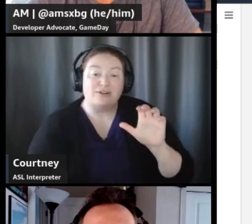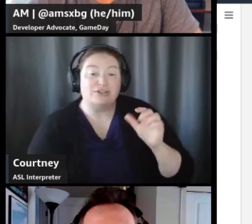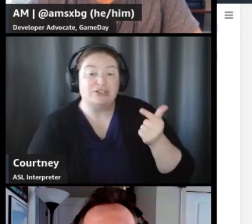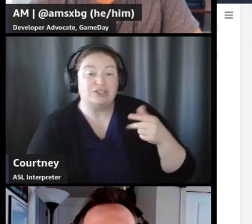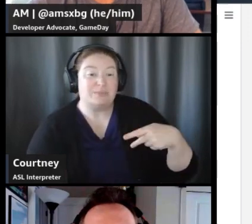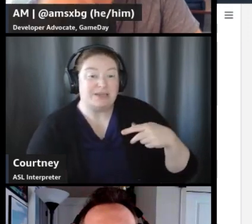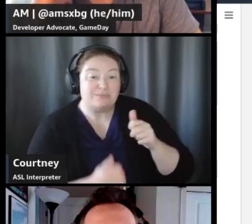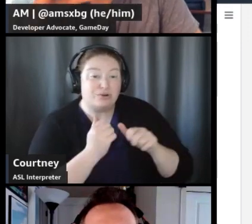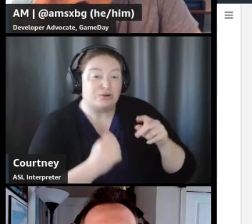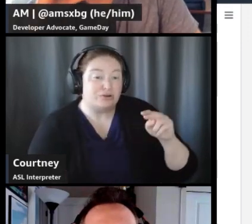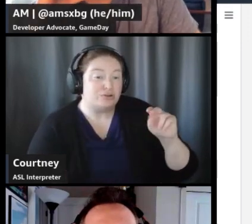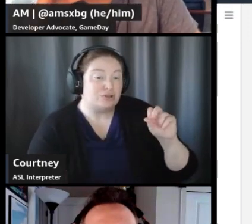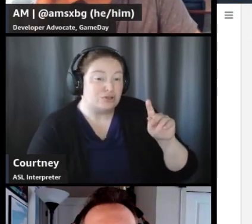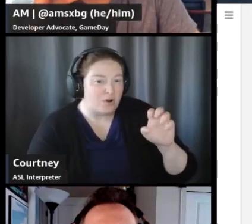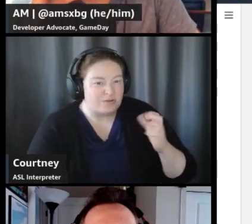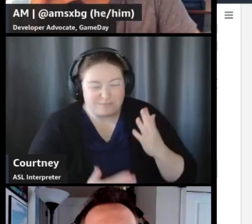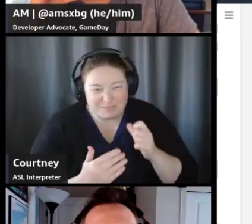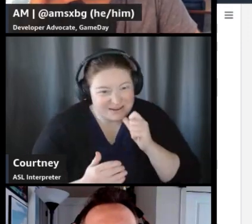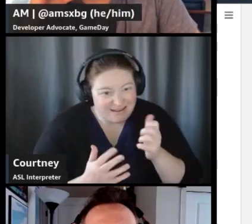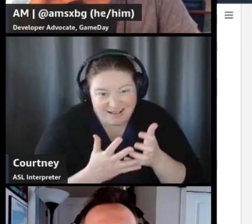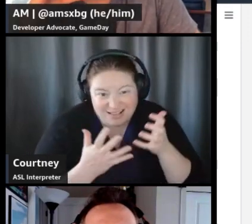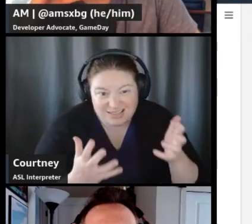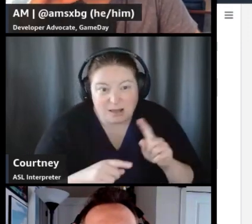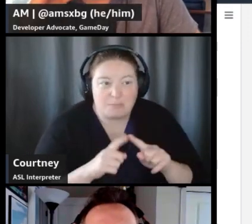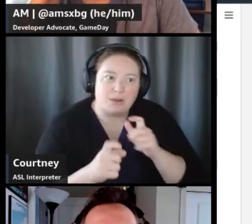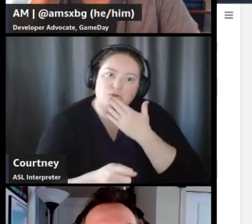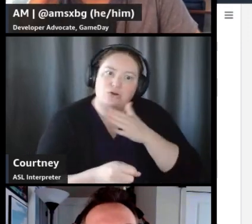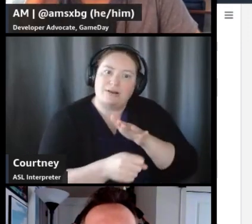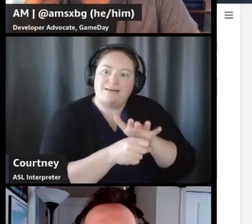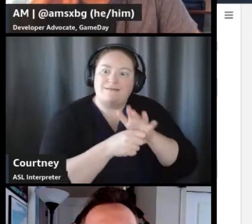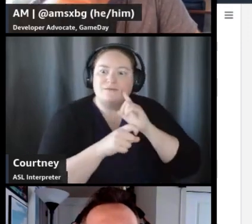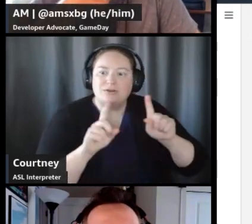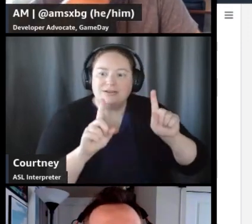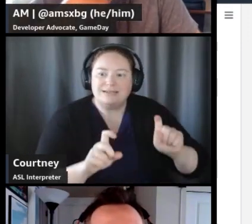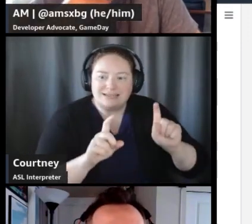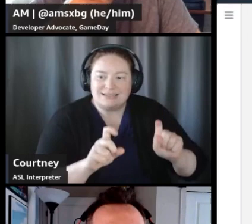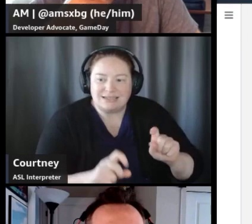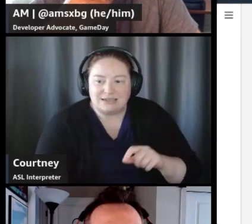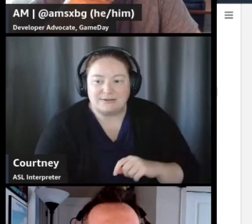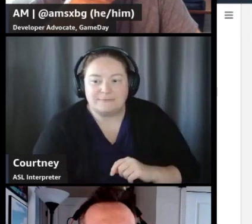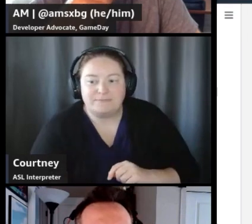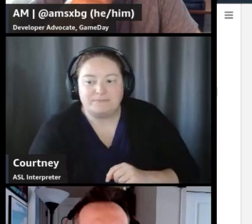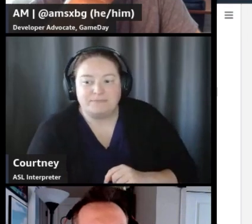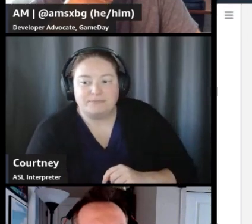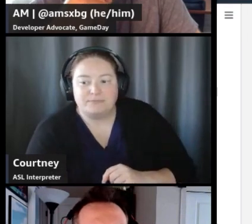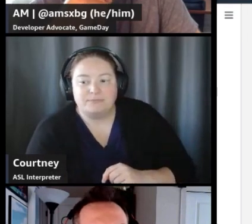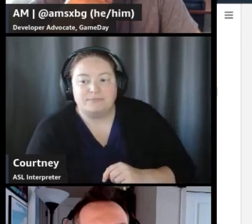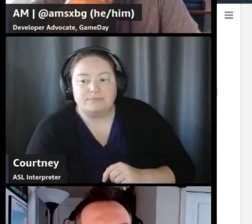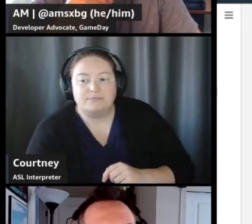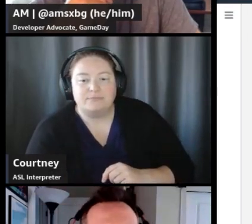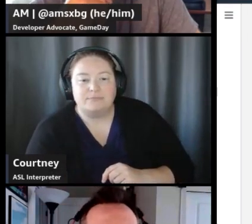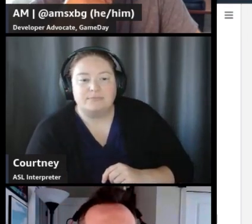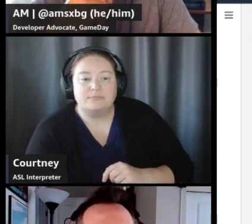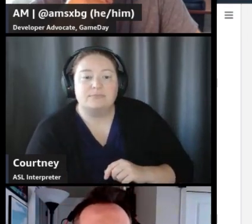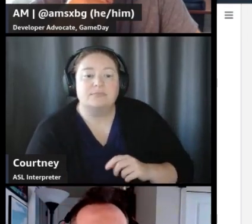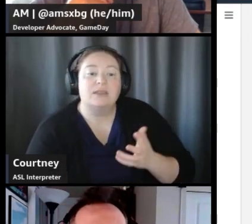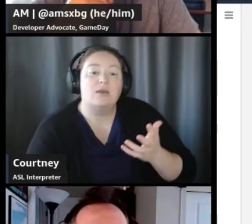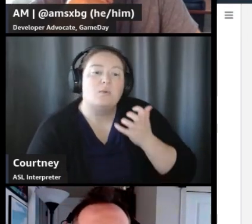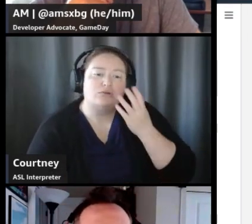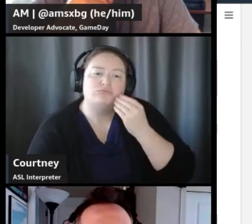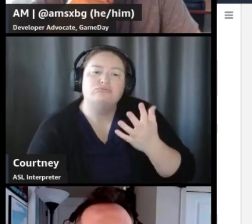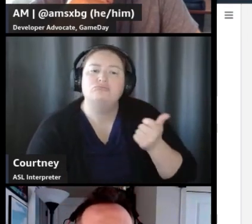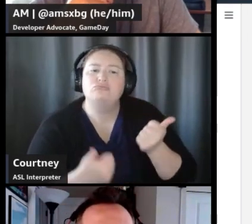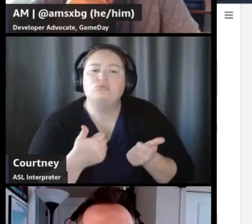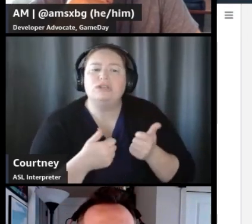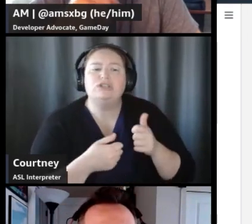be a lot for a production domain, but good enough to sort of test it. And this also tells you which all features or which